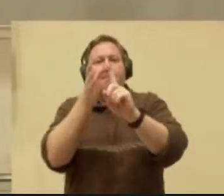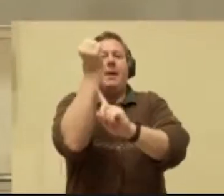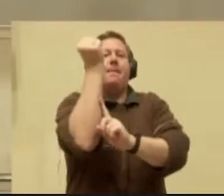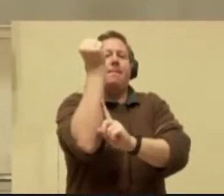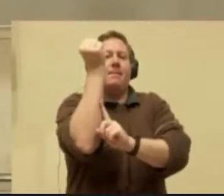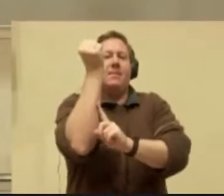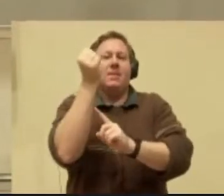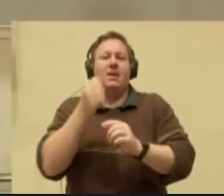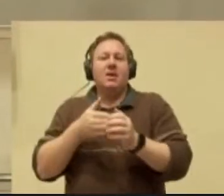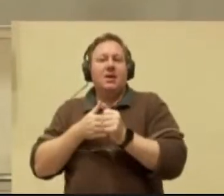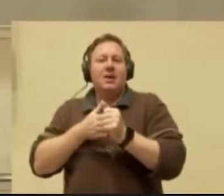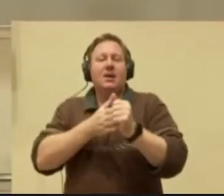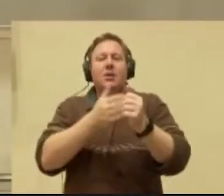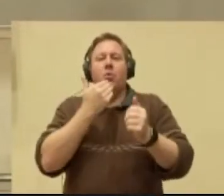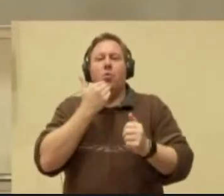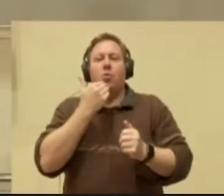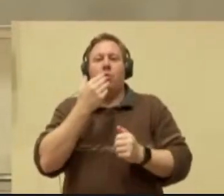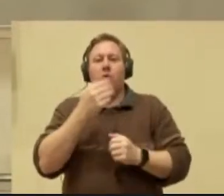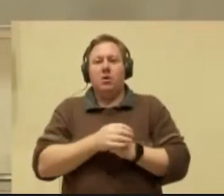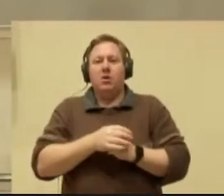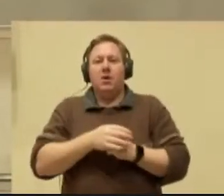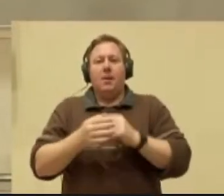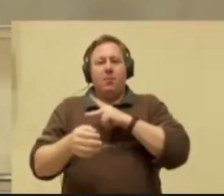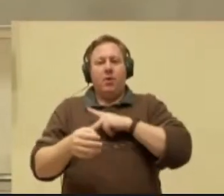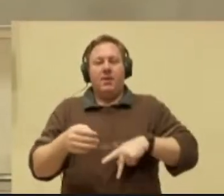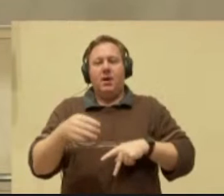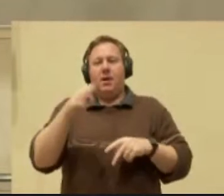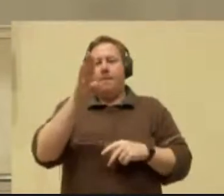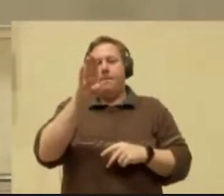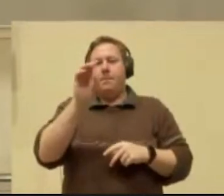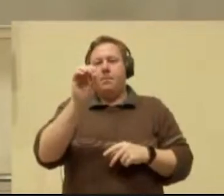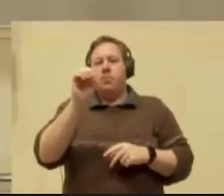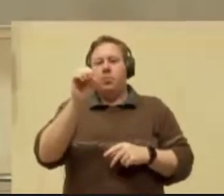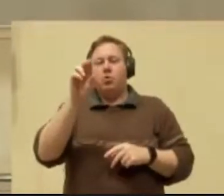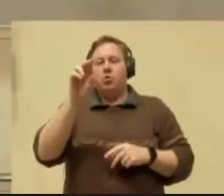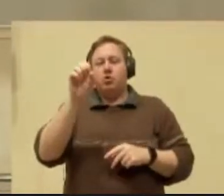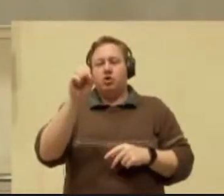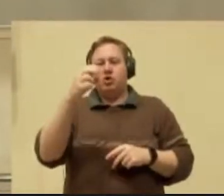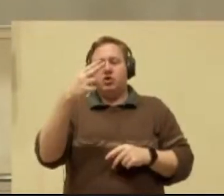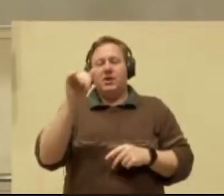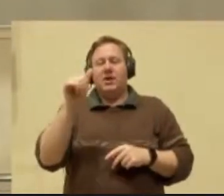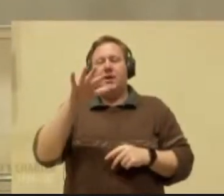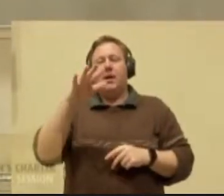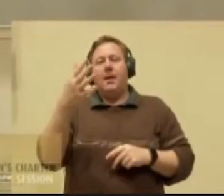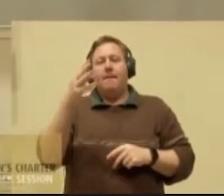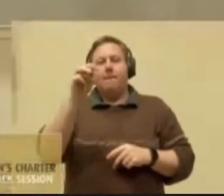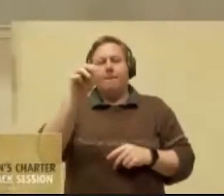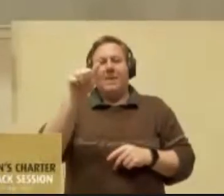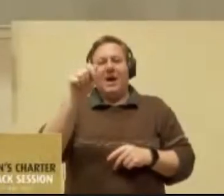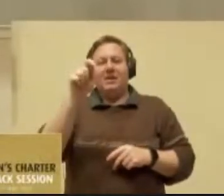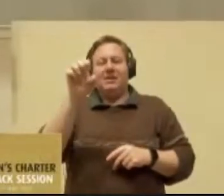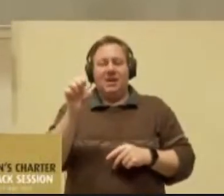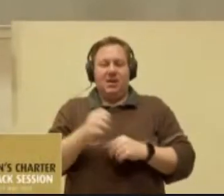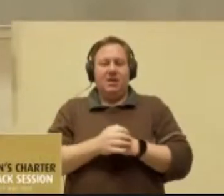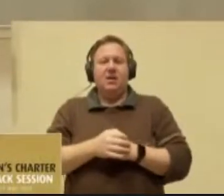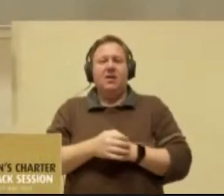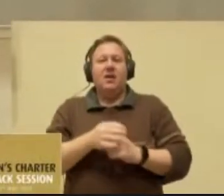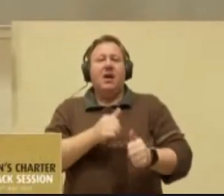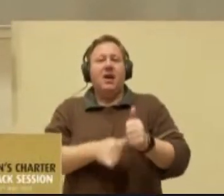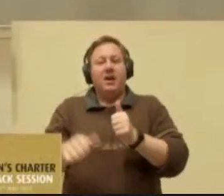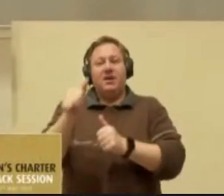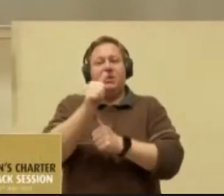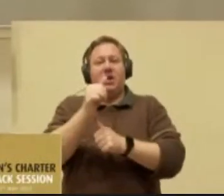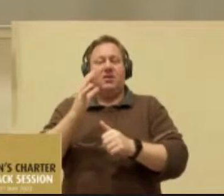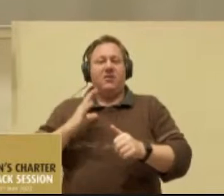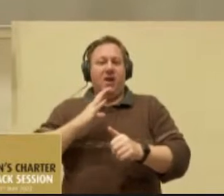premier bushi mape supported by provincial executive council we will continuously